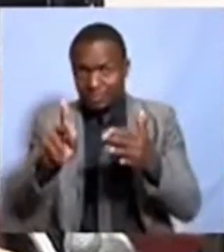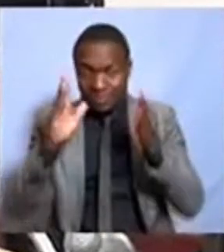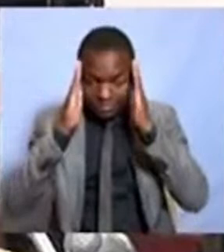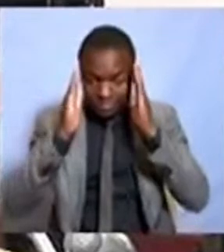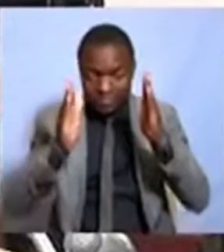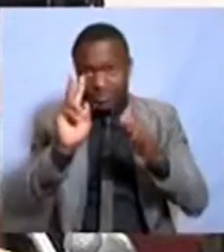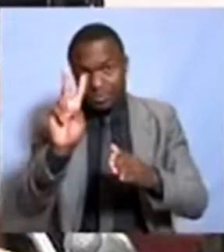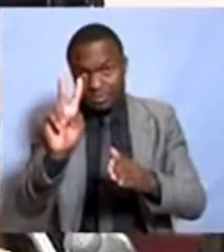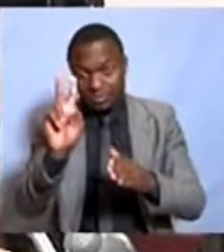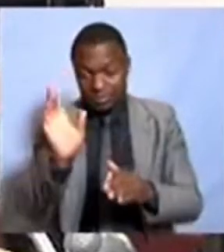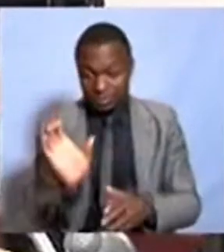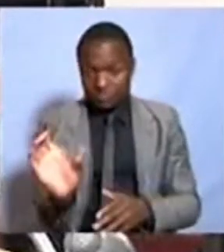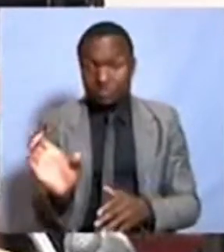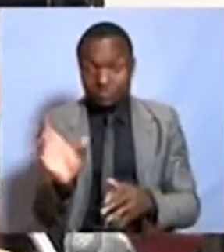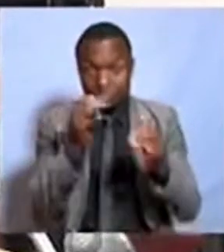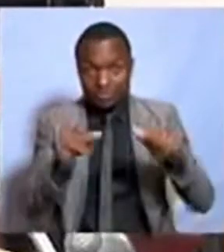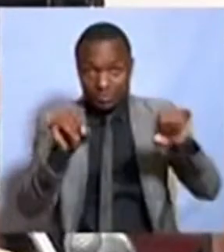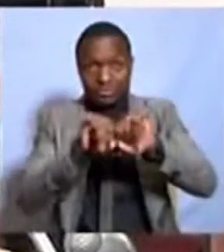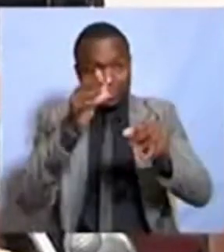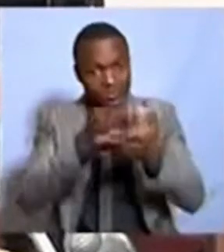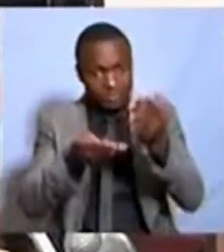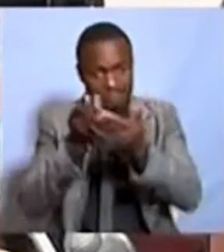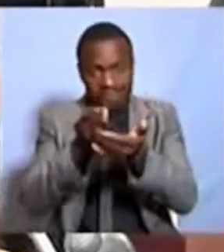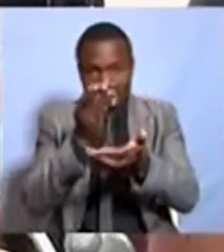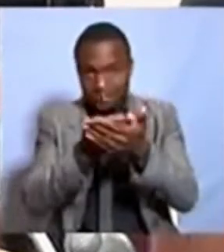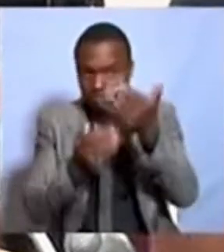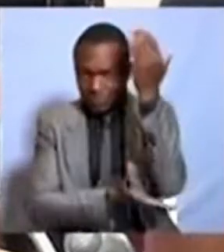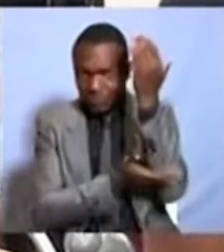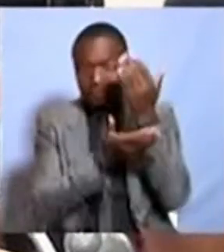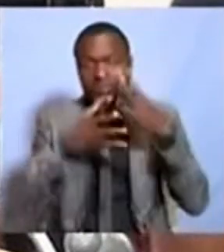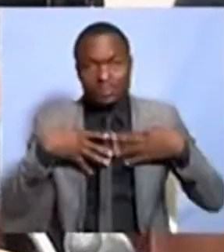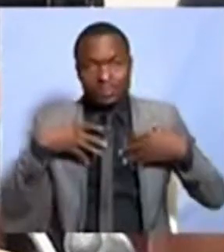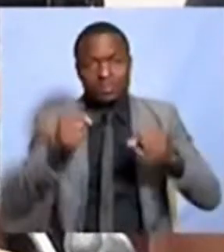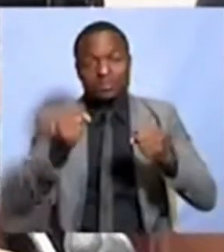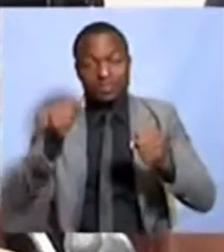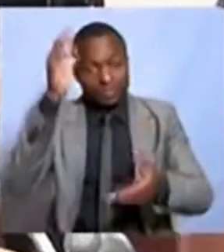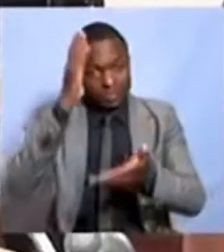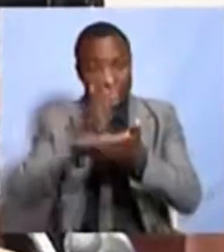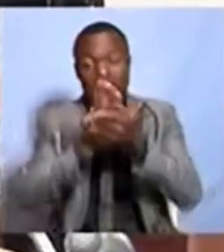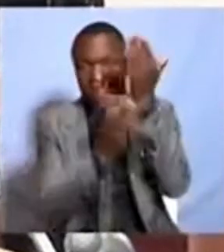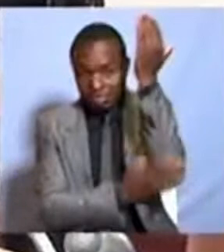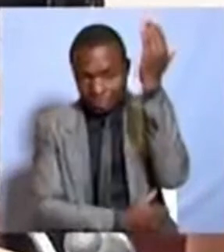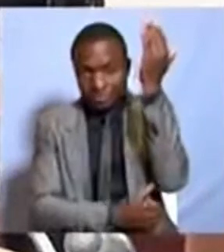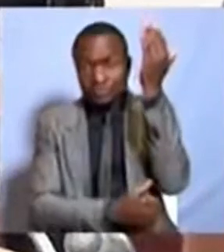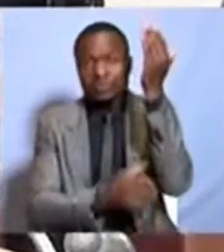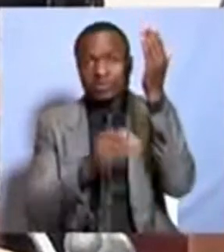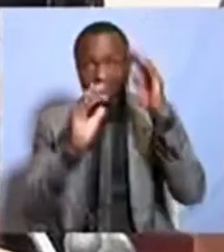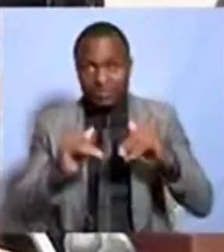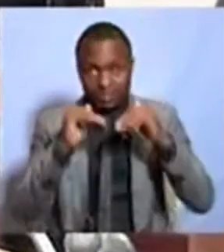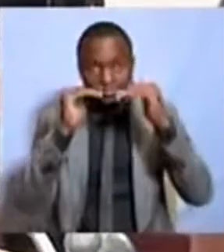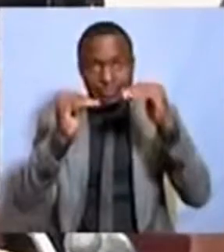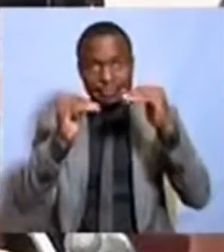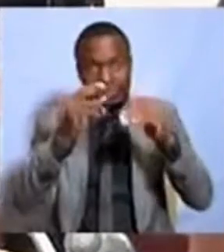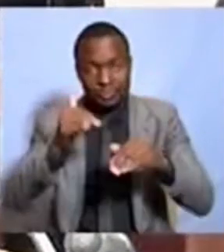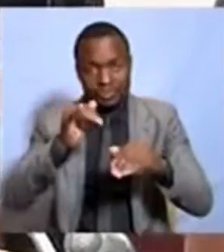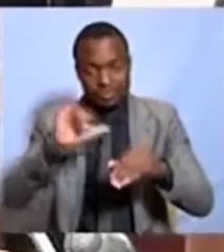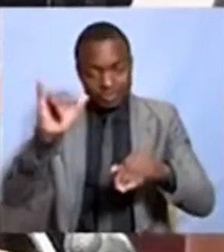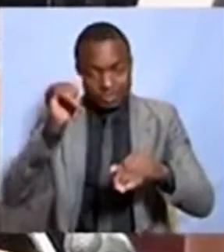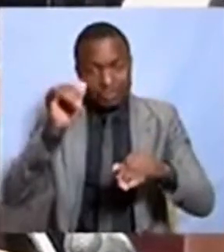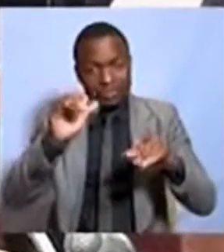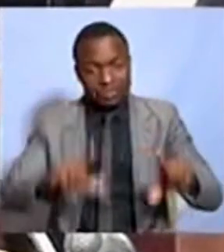sectors which are key to contributing to improving health, alleviating poverty, and improving the standards of living for the most vulnerable in